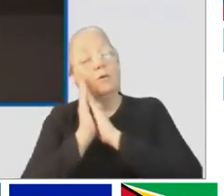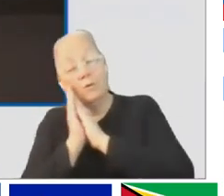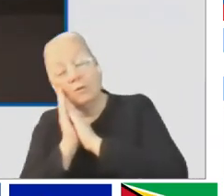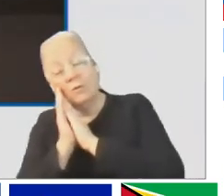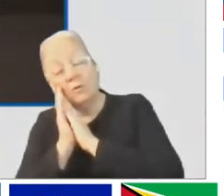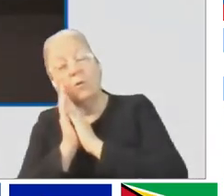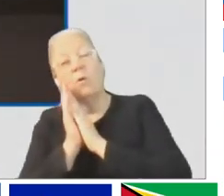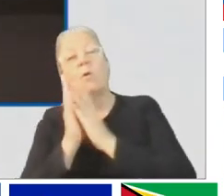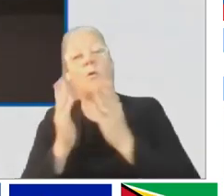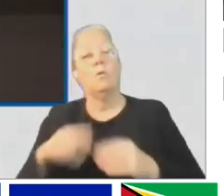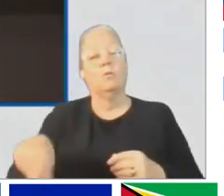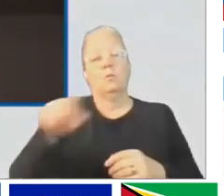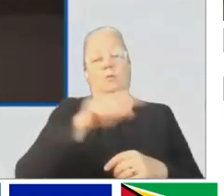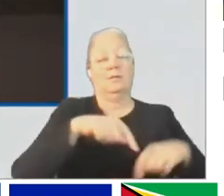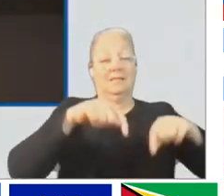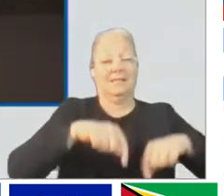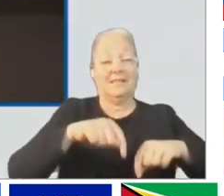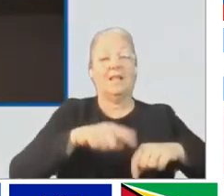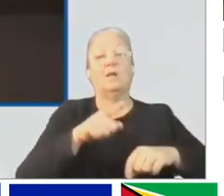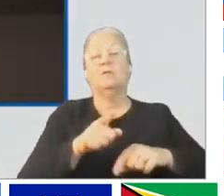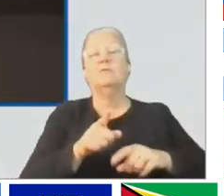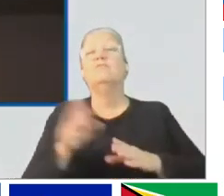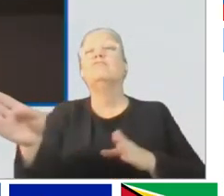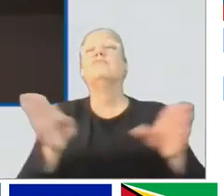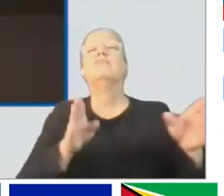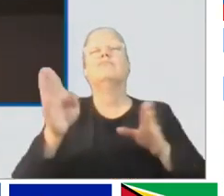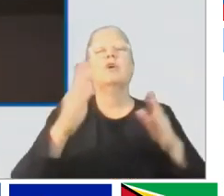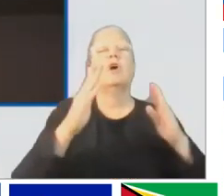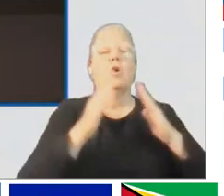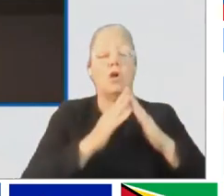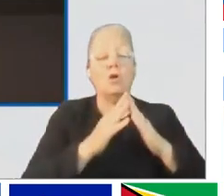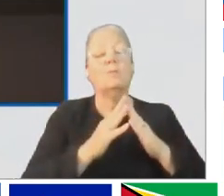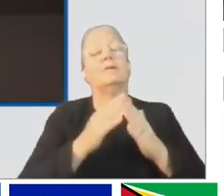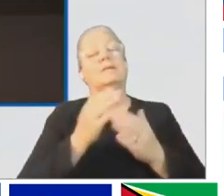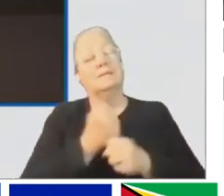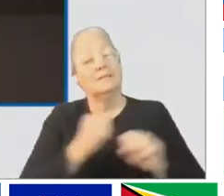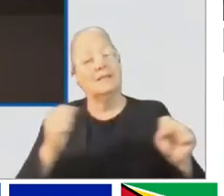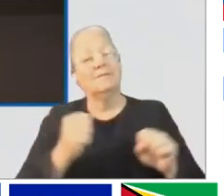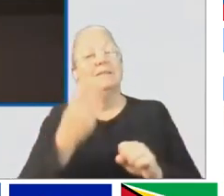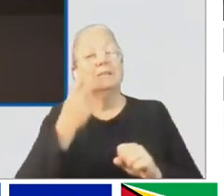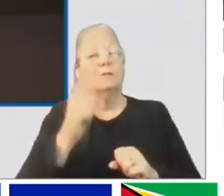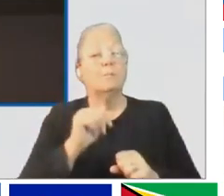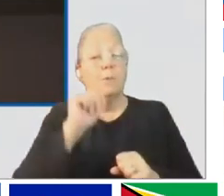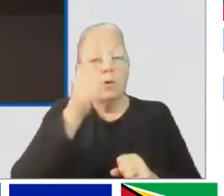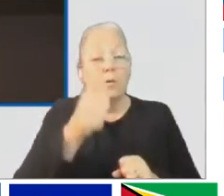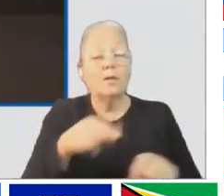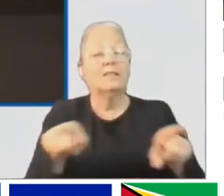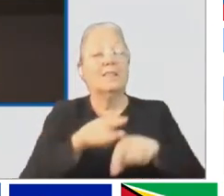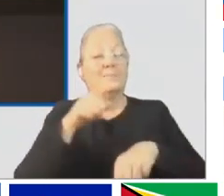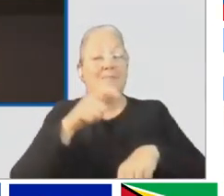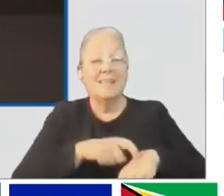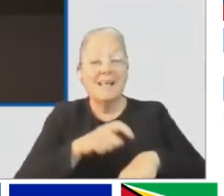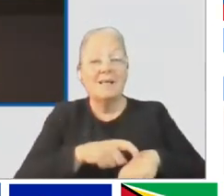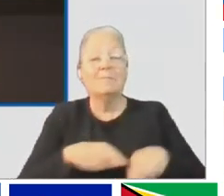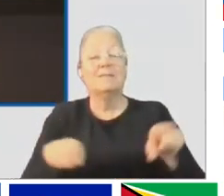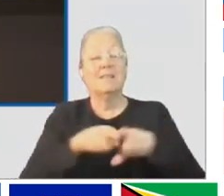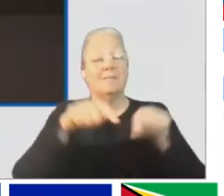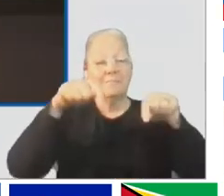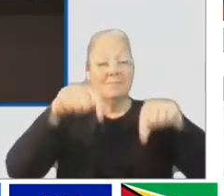a very safe trip. We will see you tomorrow, same time, same place. We look forward to serving you. Take care.